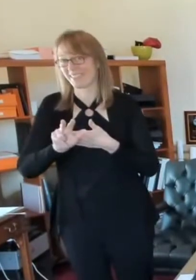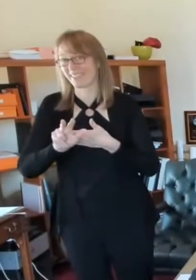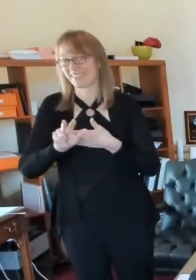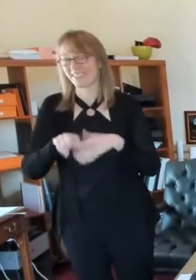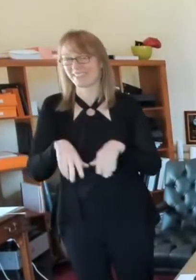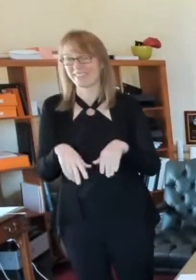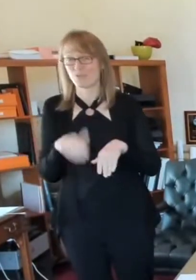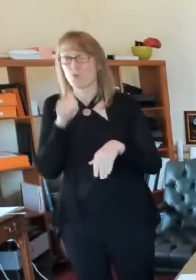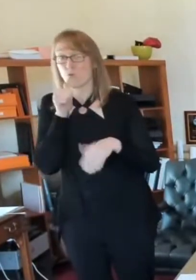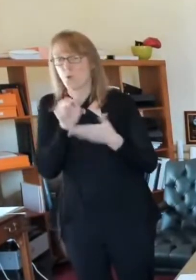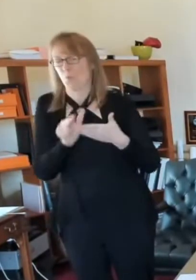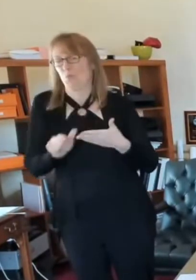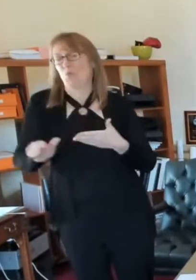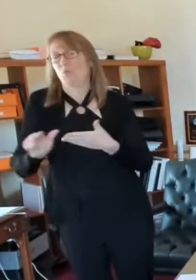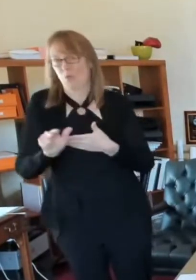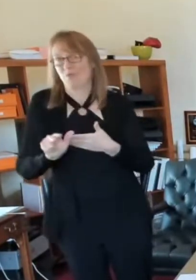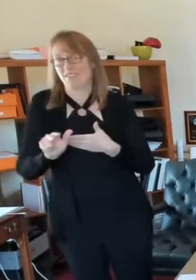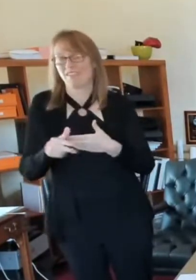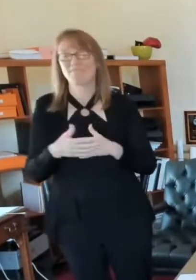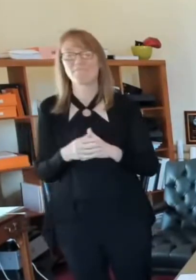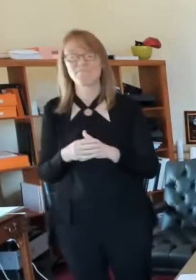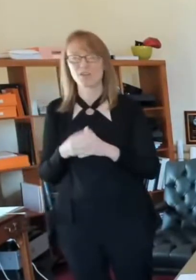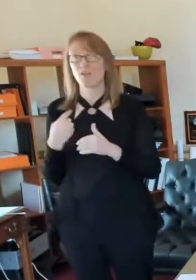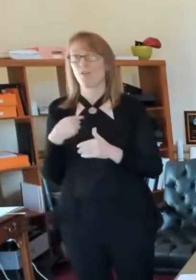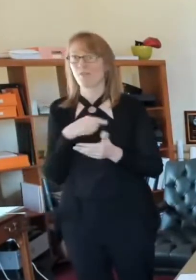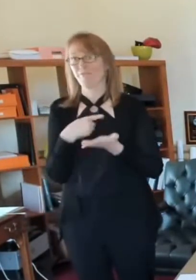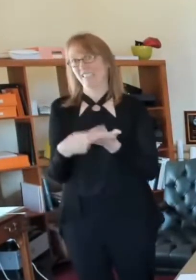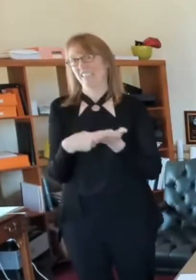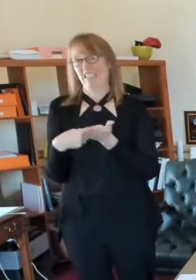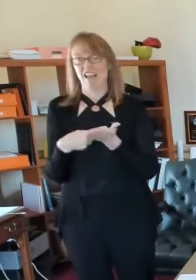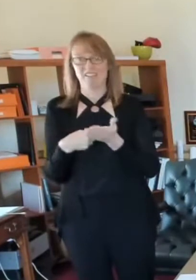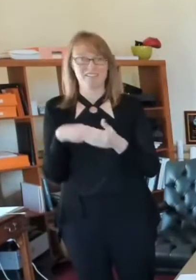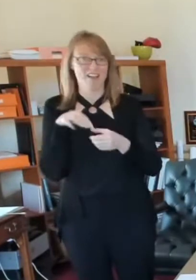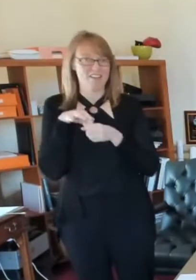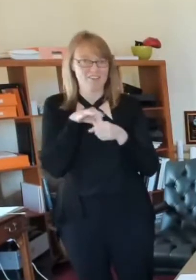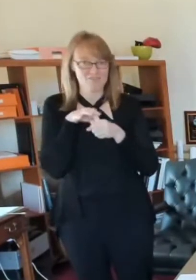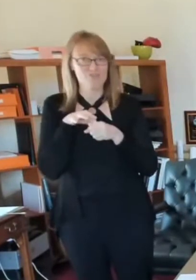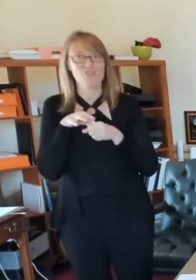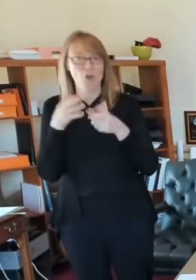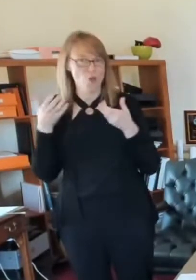so it seems like this would have already happened by now. But